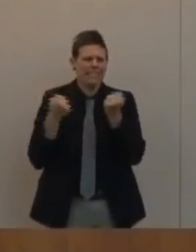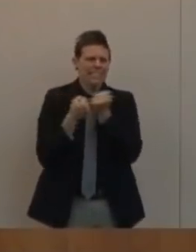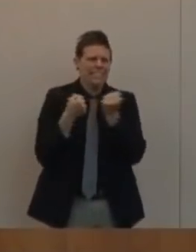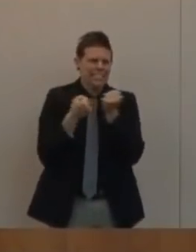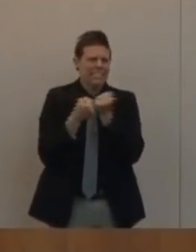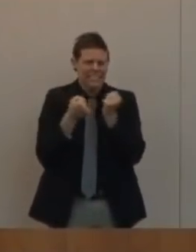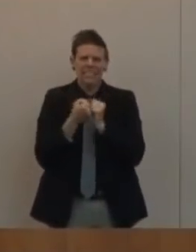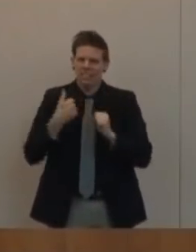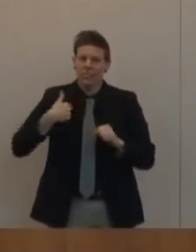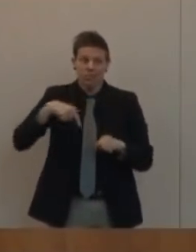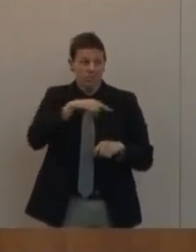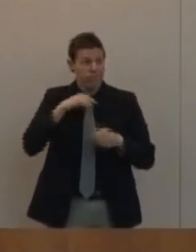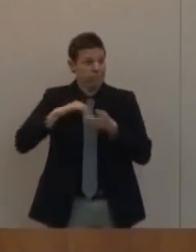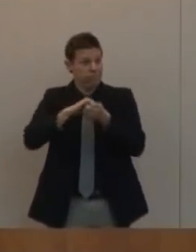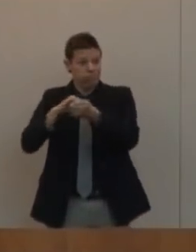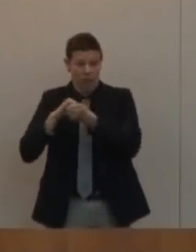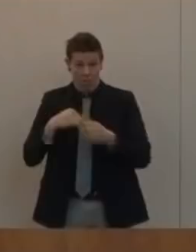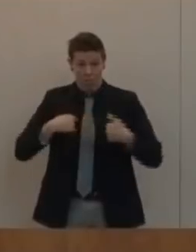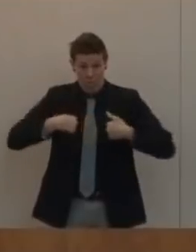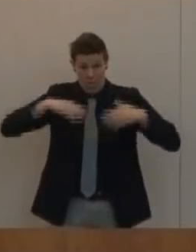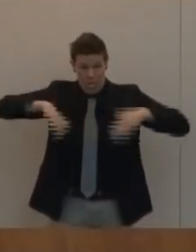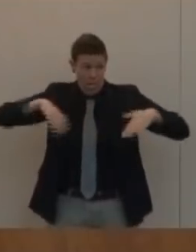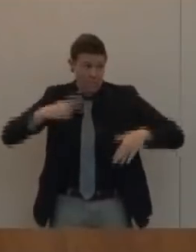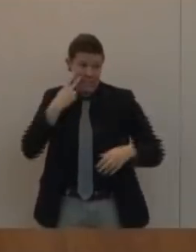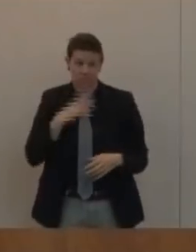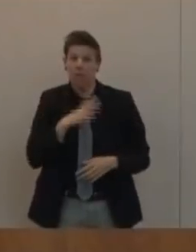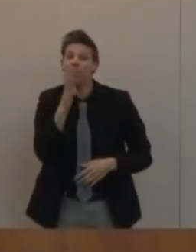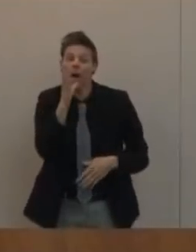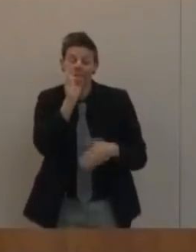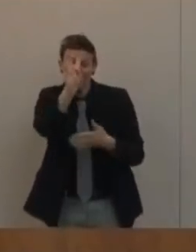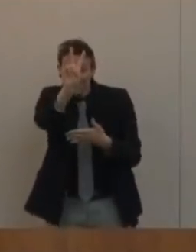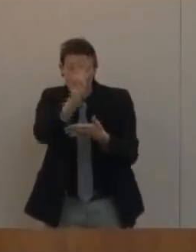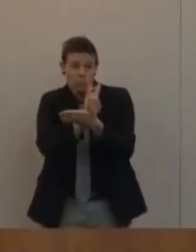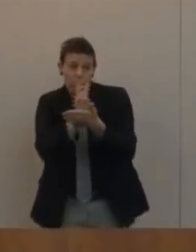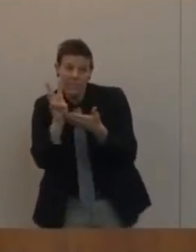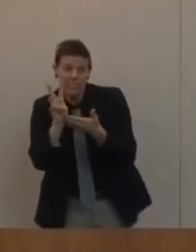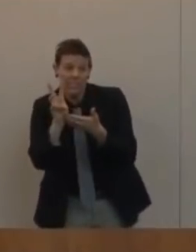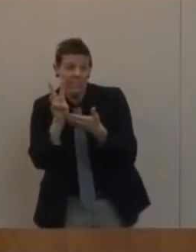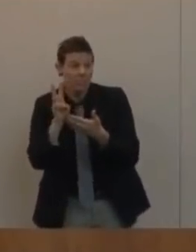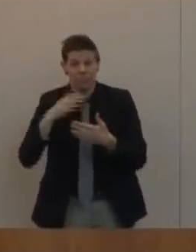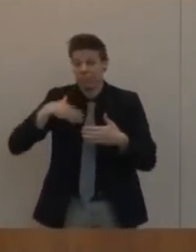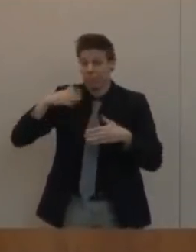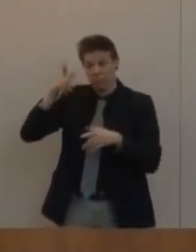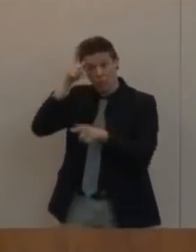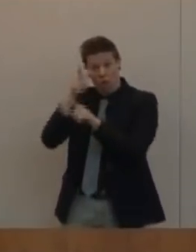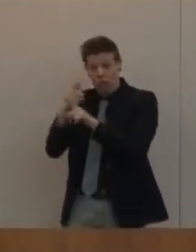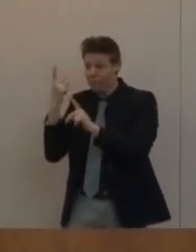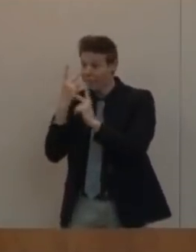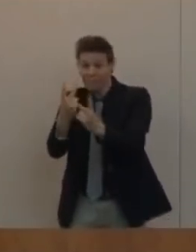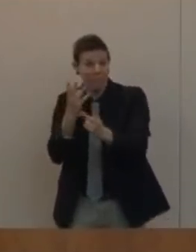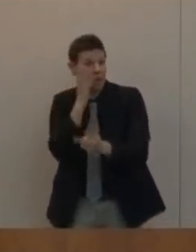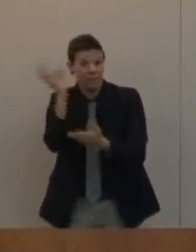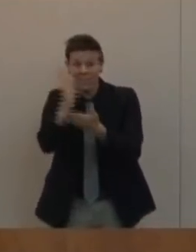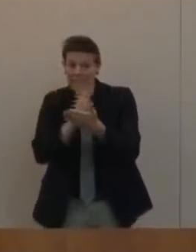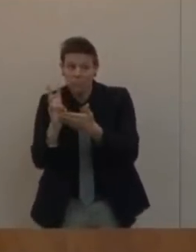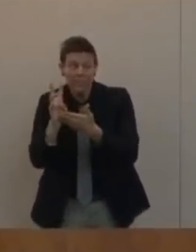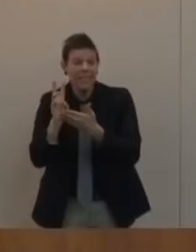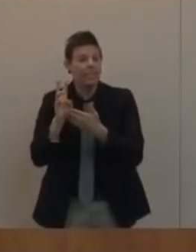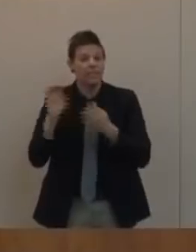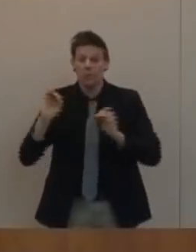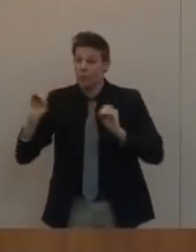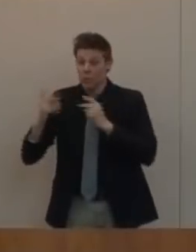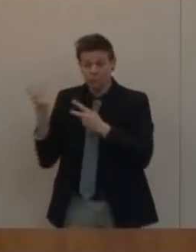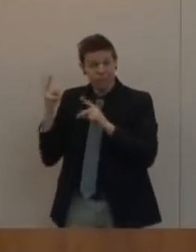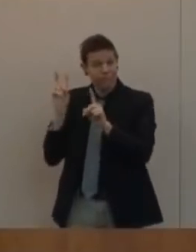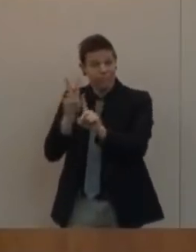Now, I haven't seen my mom in 6 weeks, neither has my brother. But if you're out and about, when the